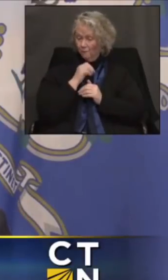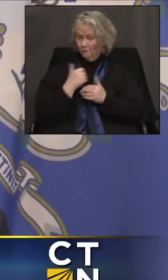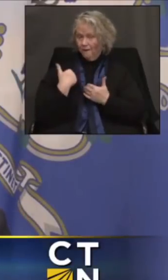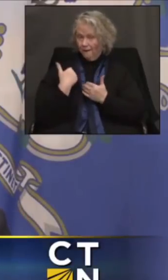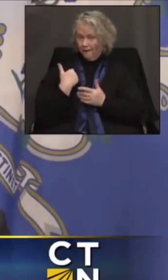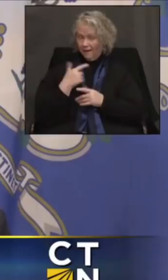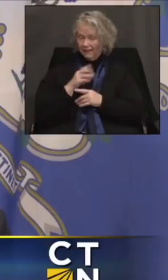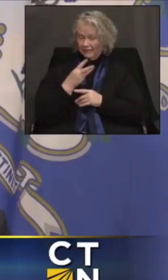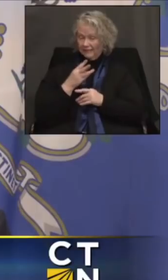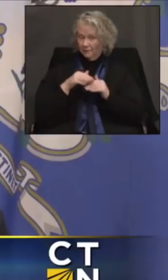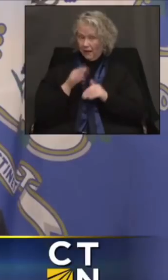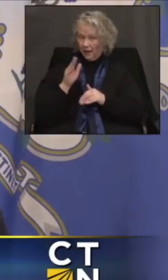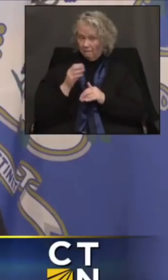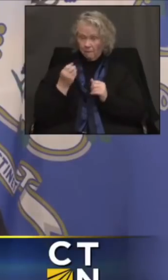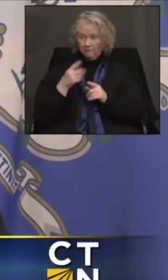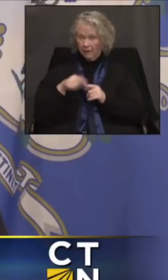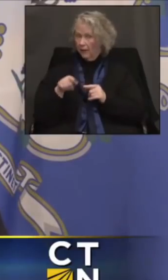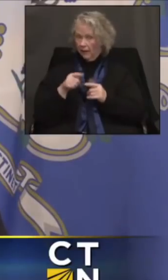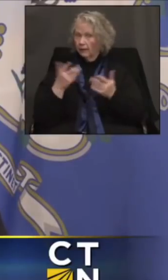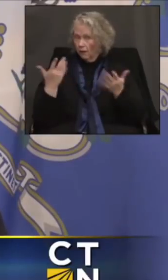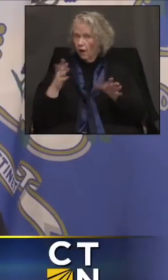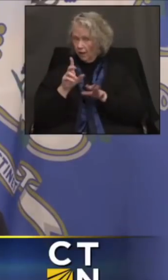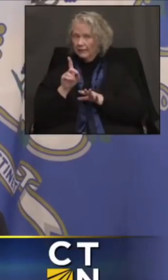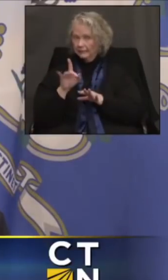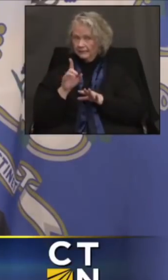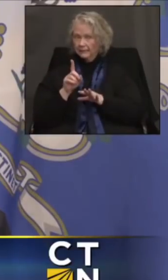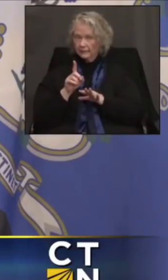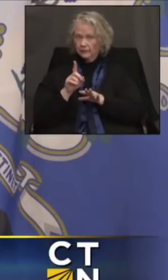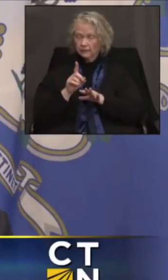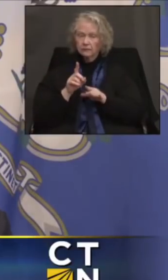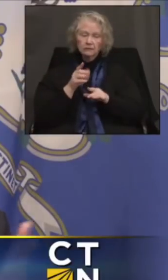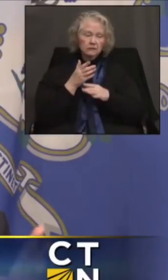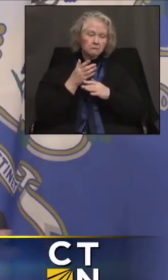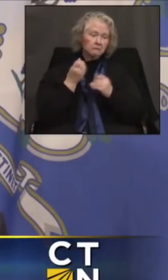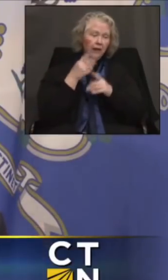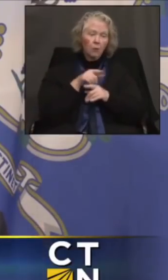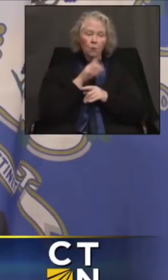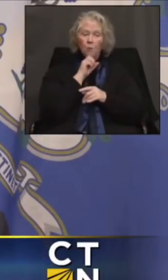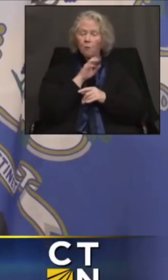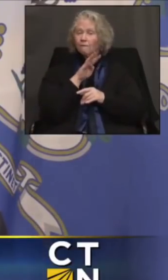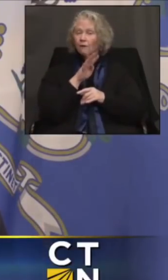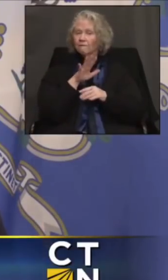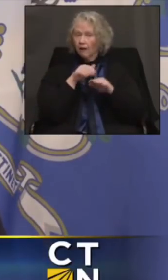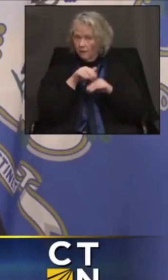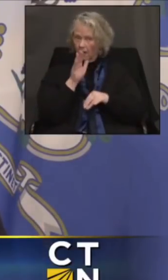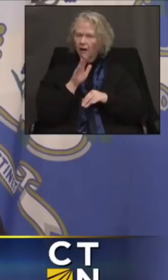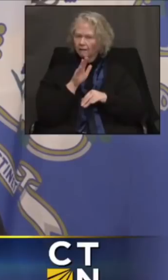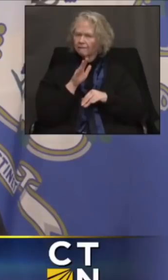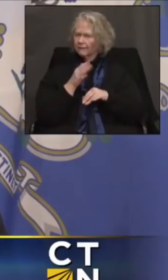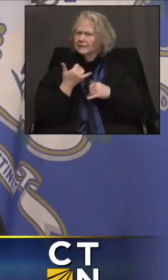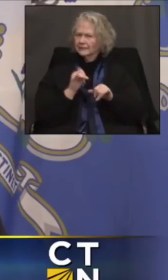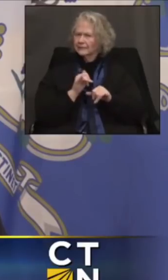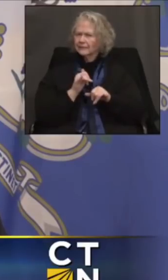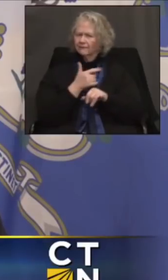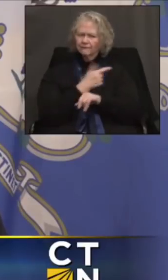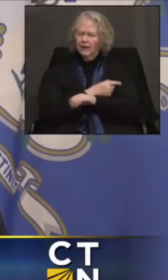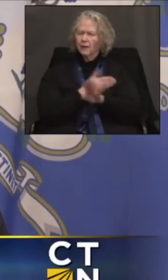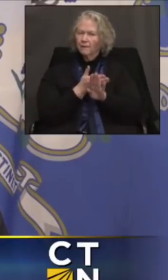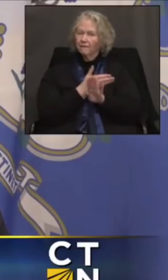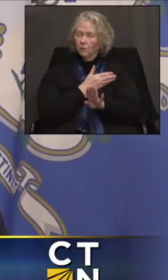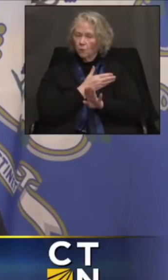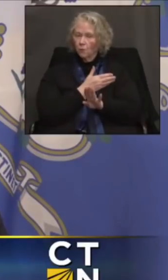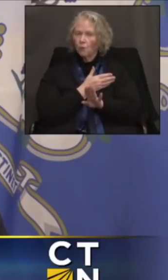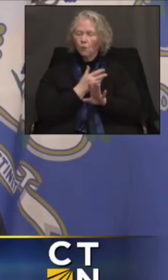of them have already been vaccinated, just like we found many of the 45 and above have been vaccinated. So that narrowed the size of the cohort a little bit, allowed